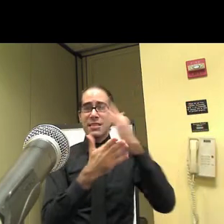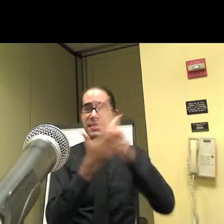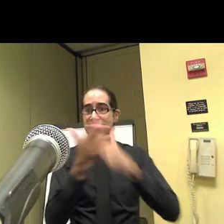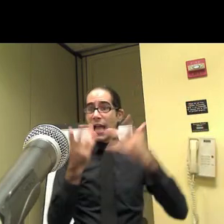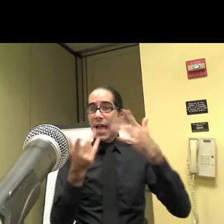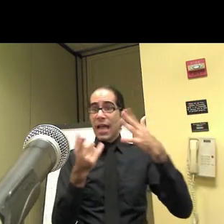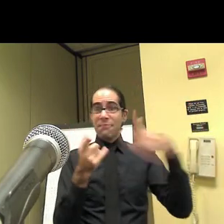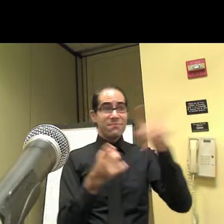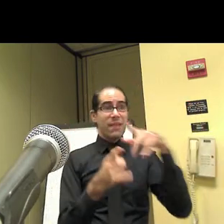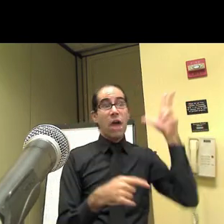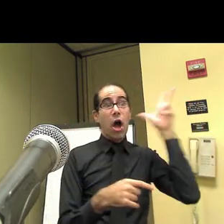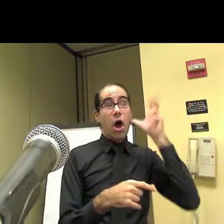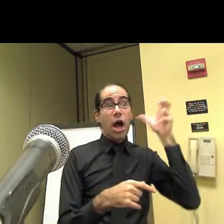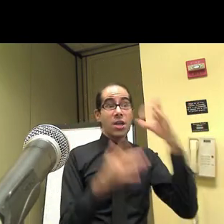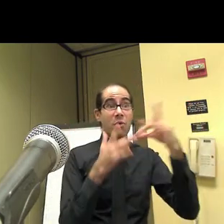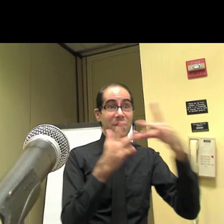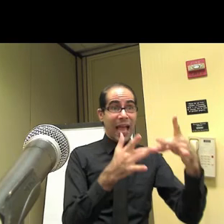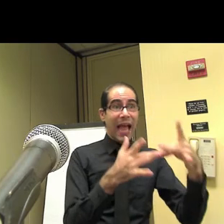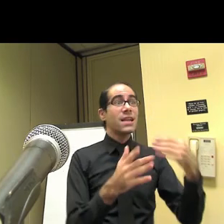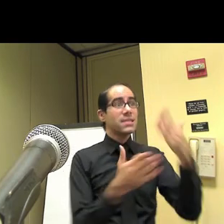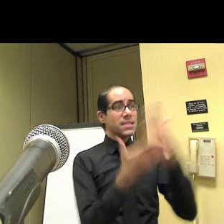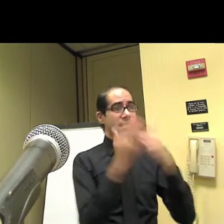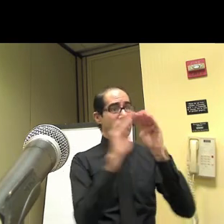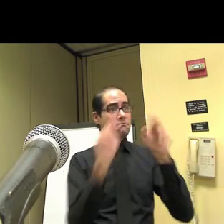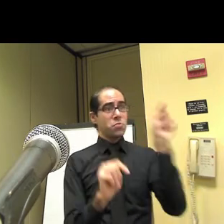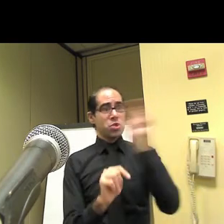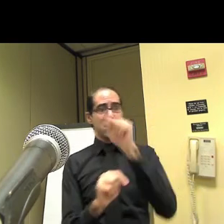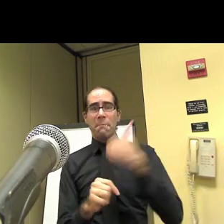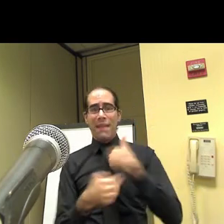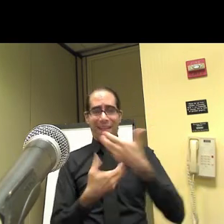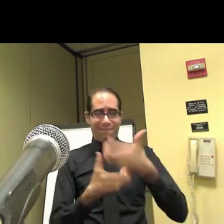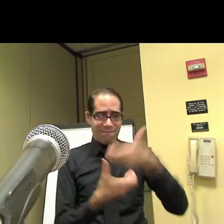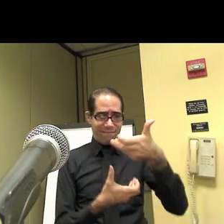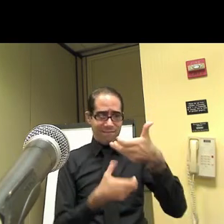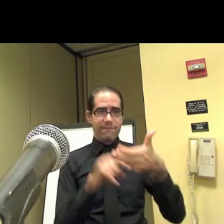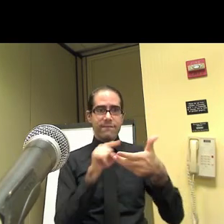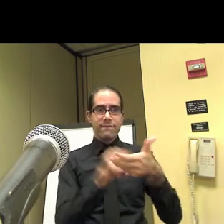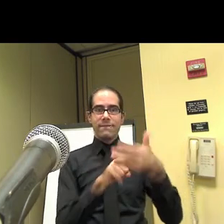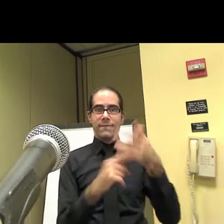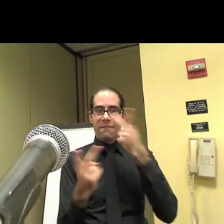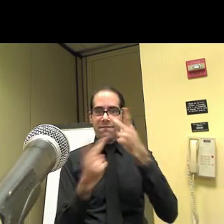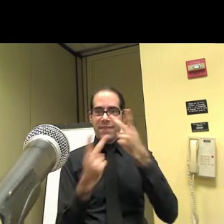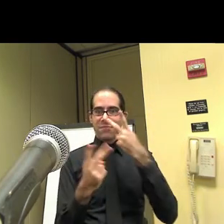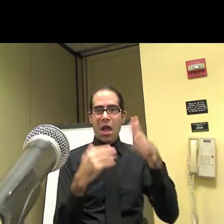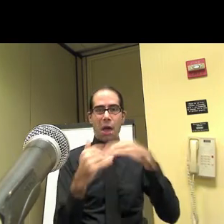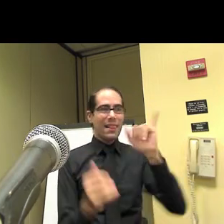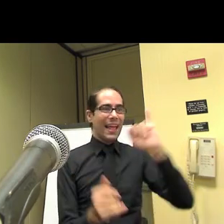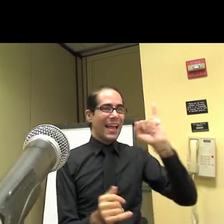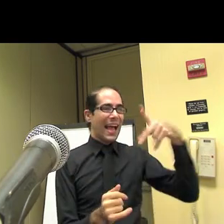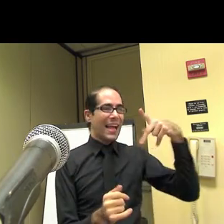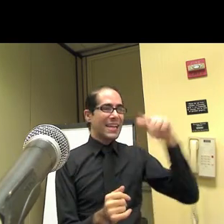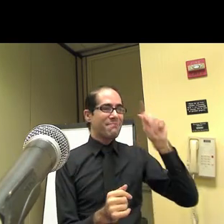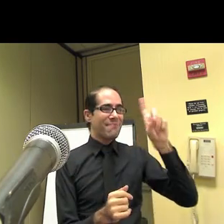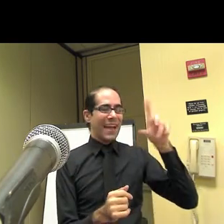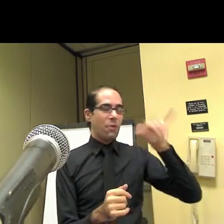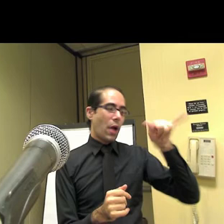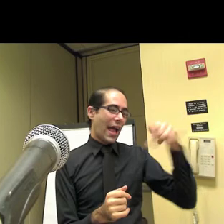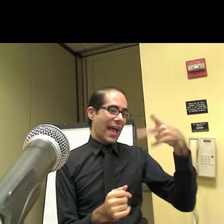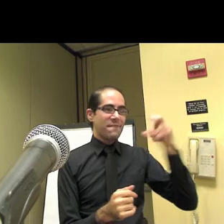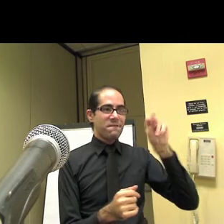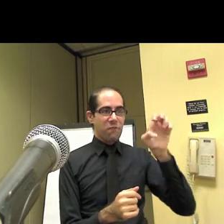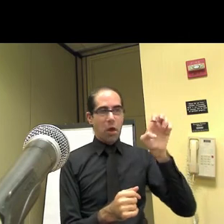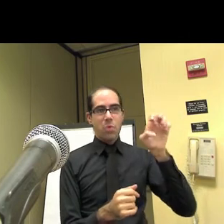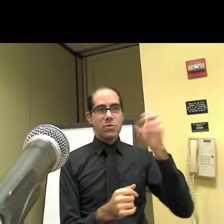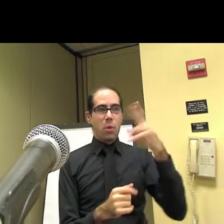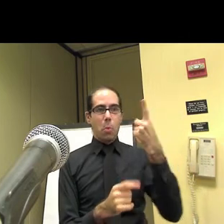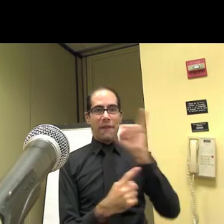guides. Remember, I was talking about how some of you have the audible tour guide.